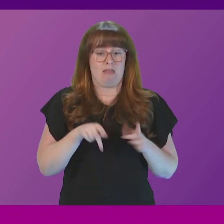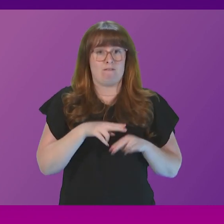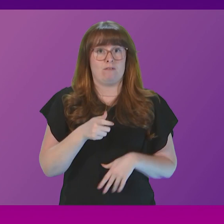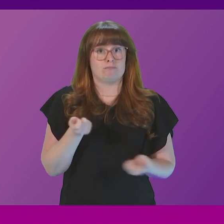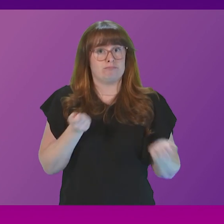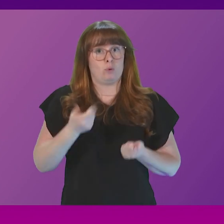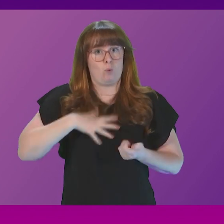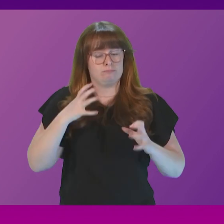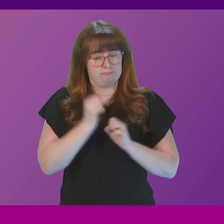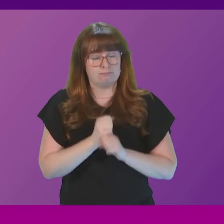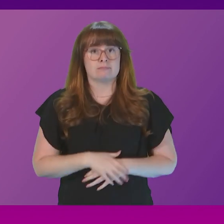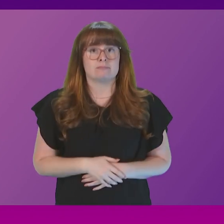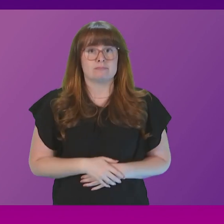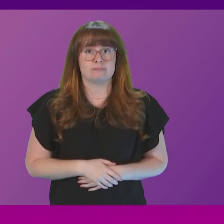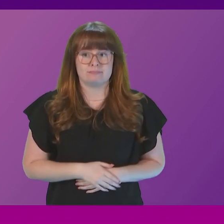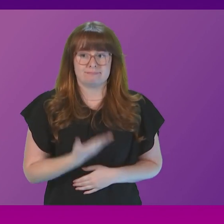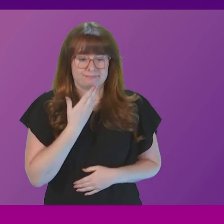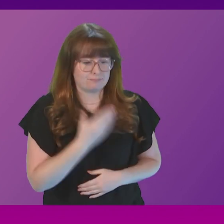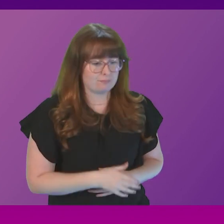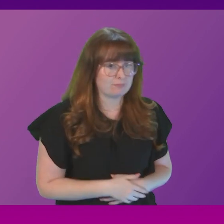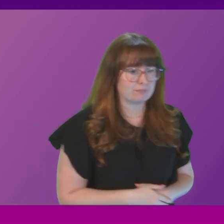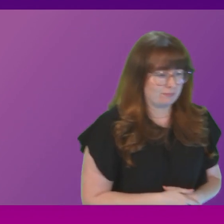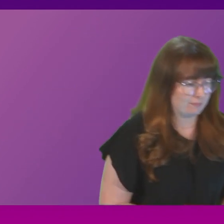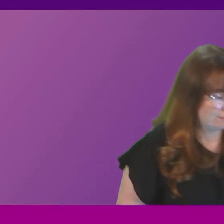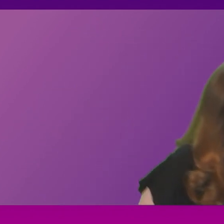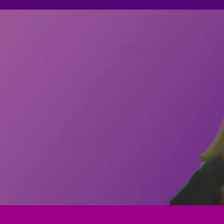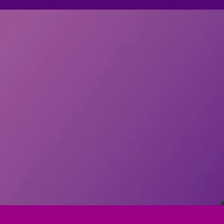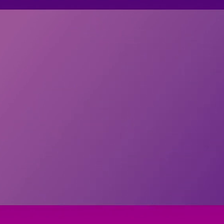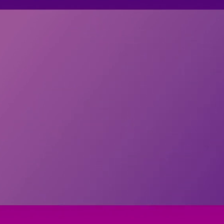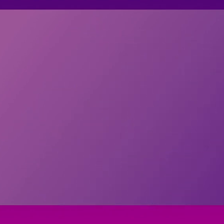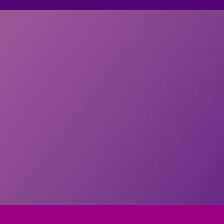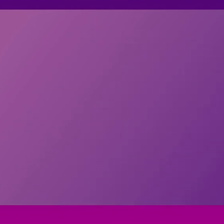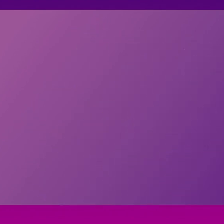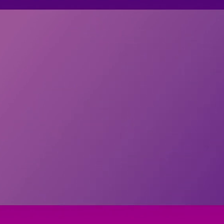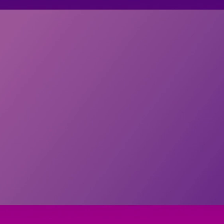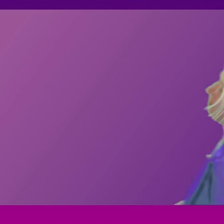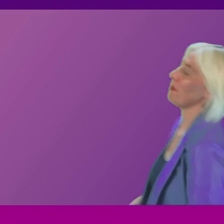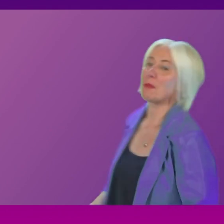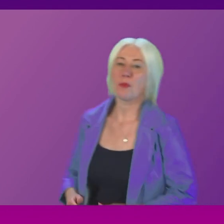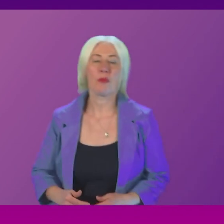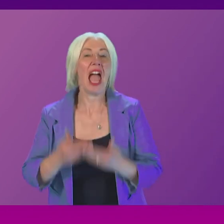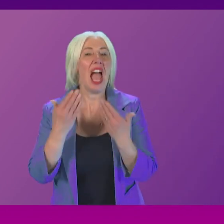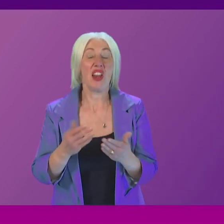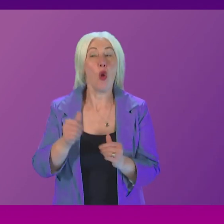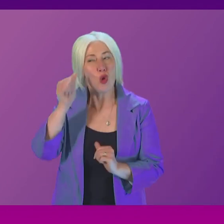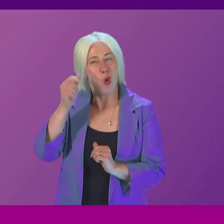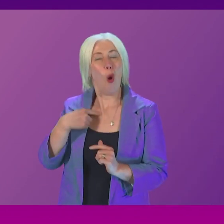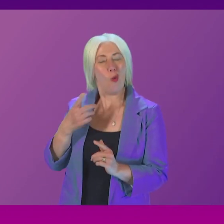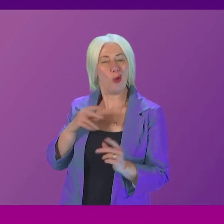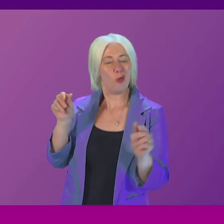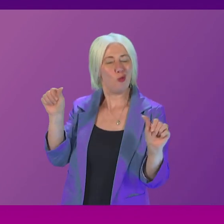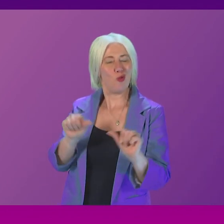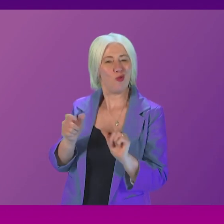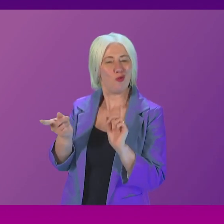for brevity. Thank you. Thank you very much. My body language is clearly communicating itself very well. We're going to move on to the theme